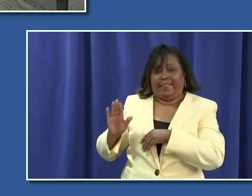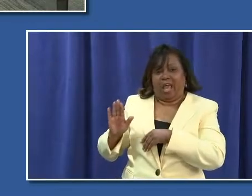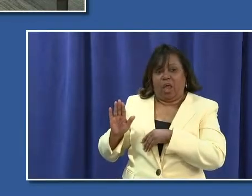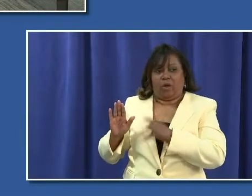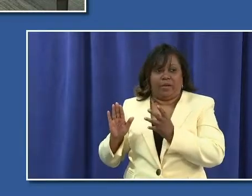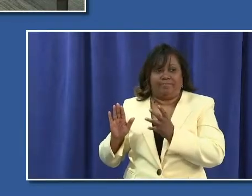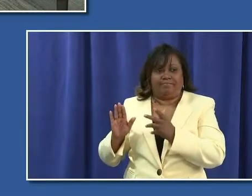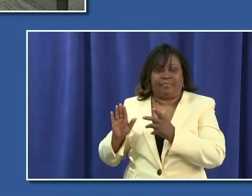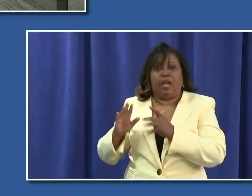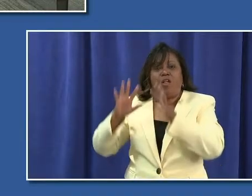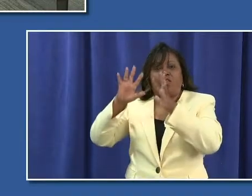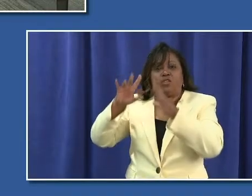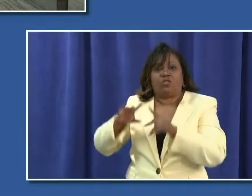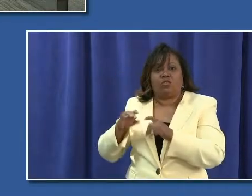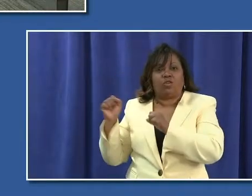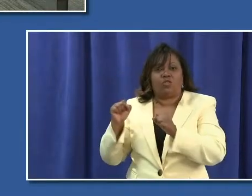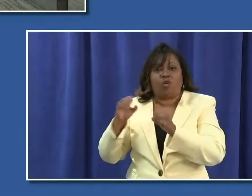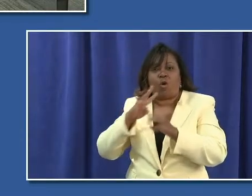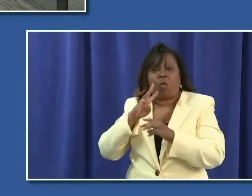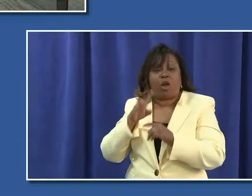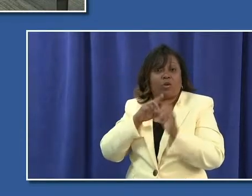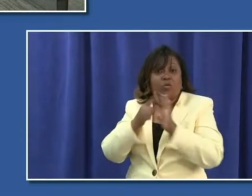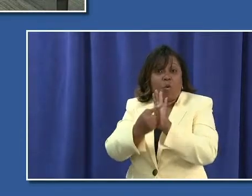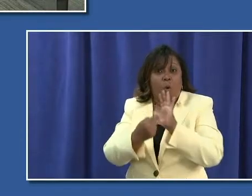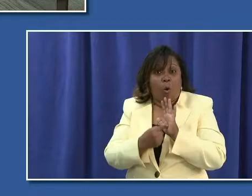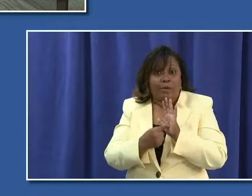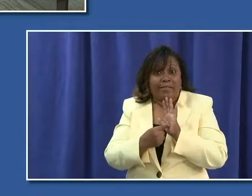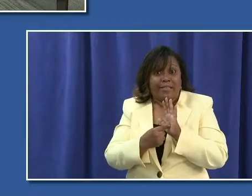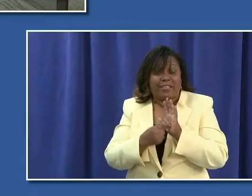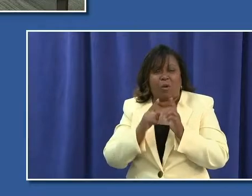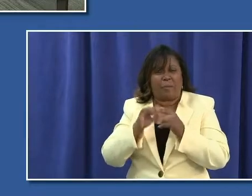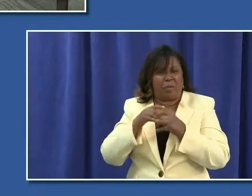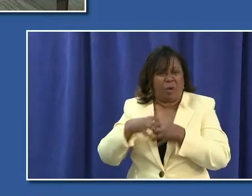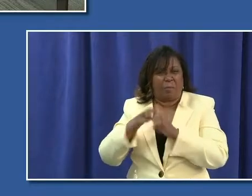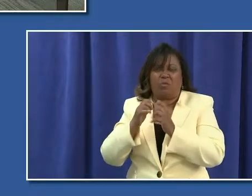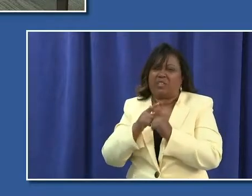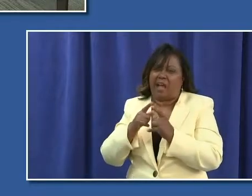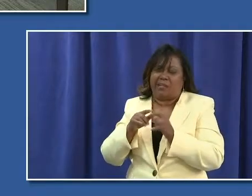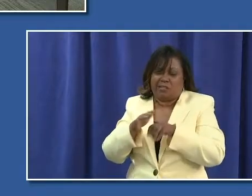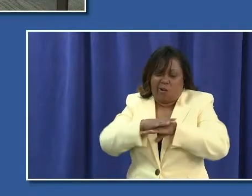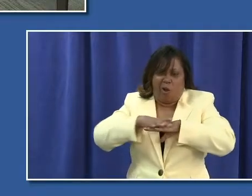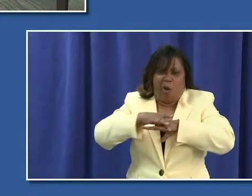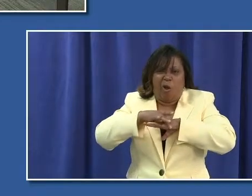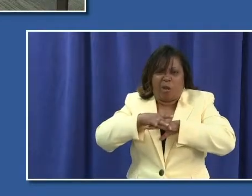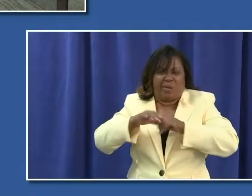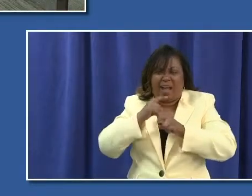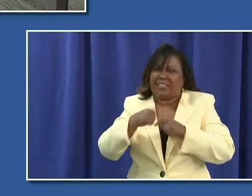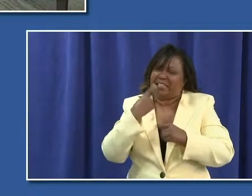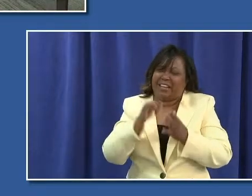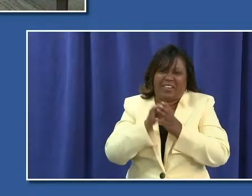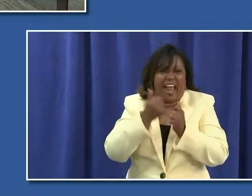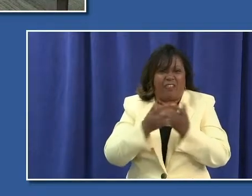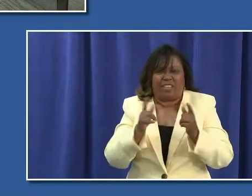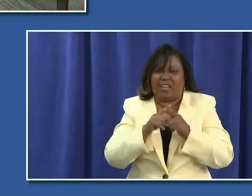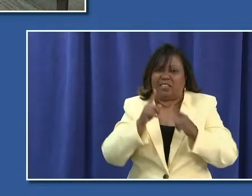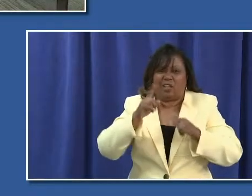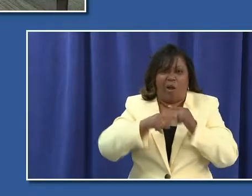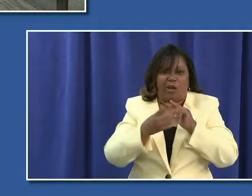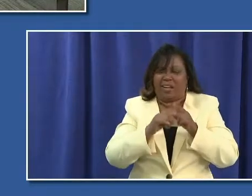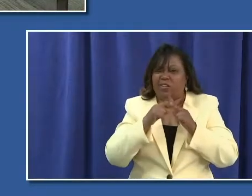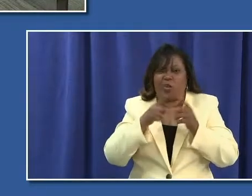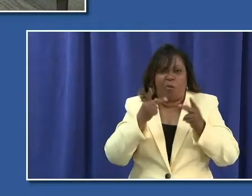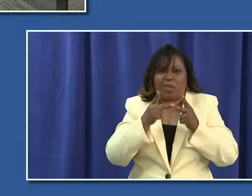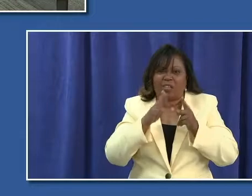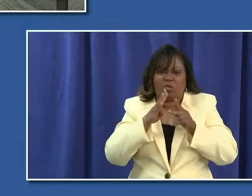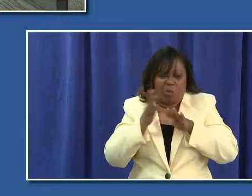the stormwater ordinance, so that when people are going to build, because we have such an urban environment, I keep saying that because everything is all concrete, right? There's no place